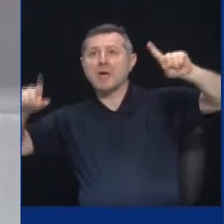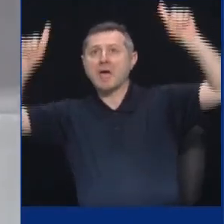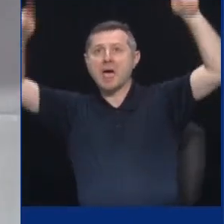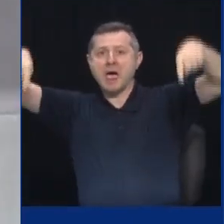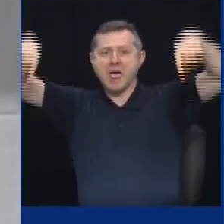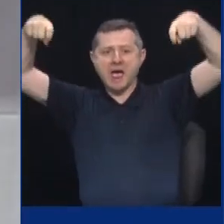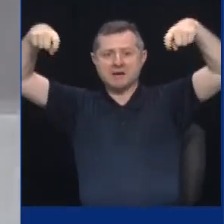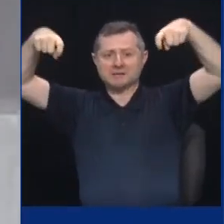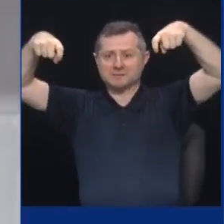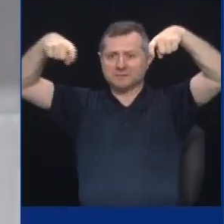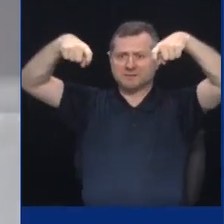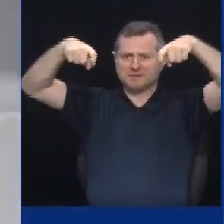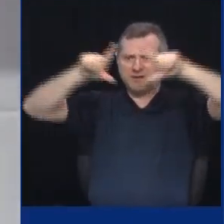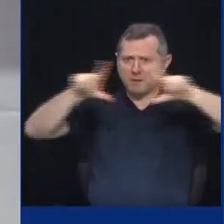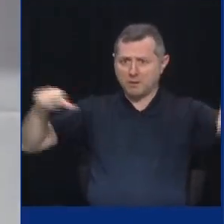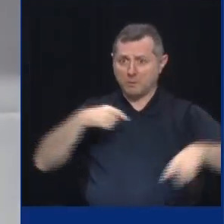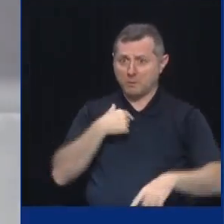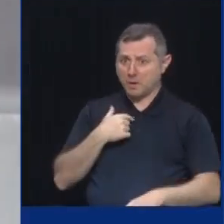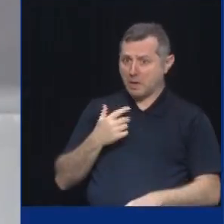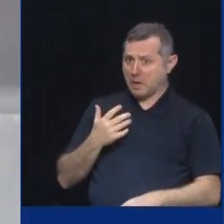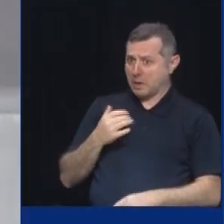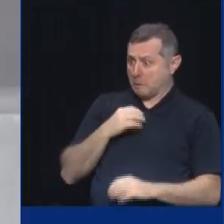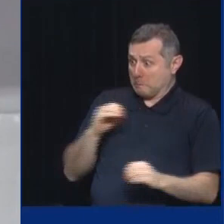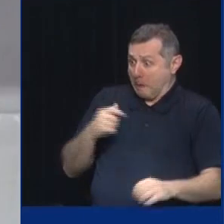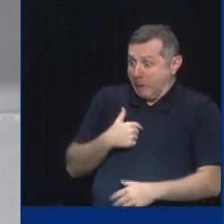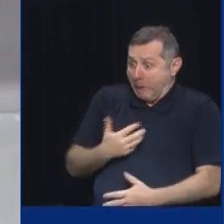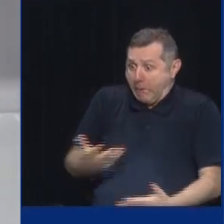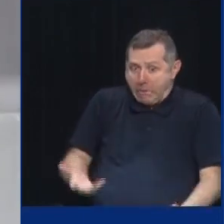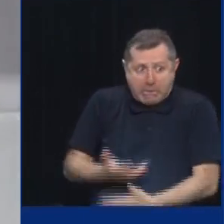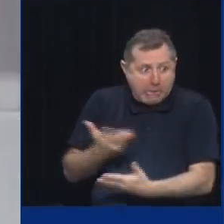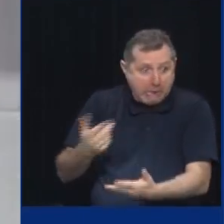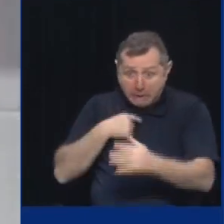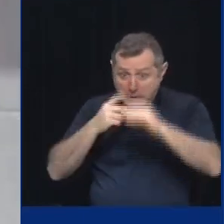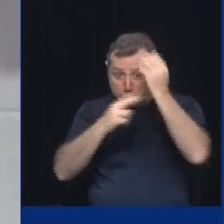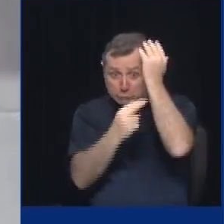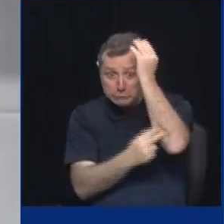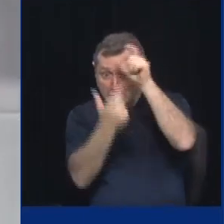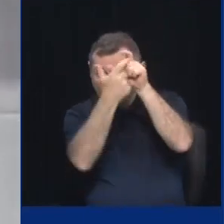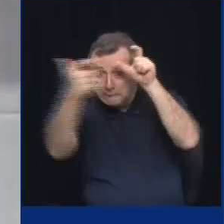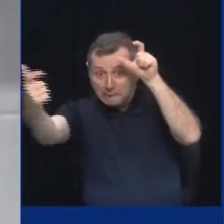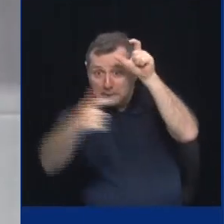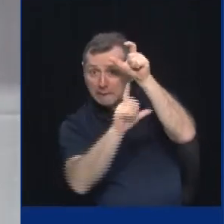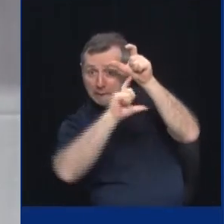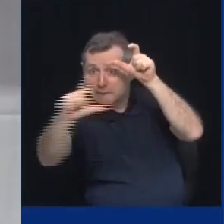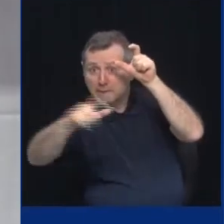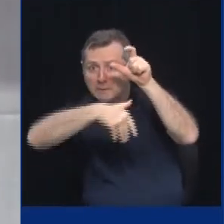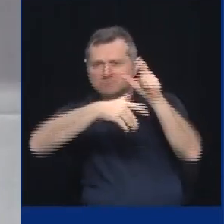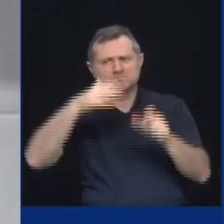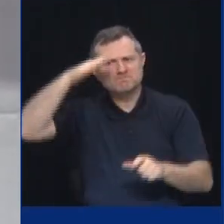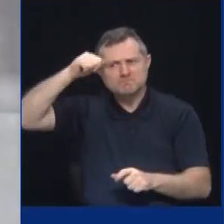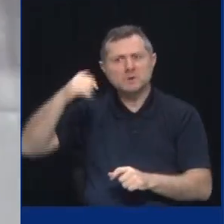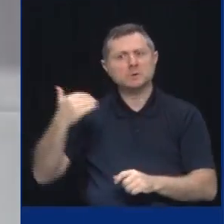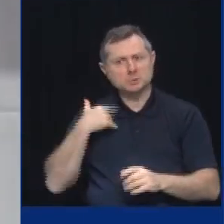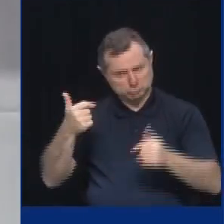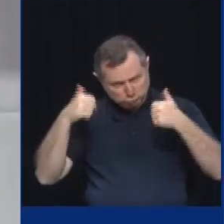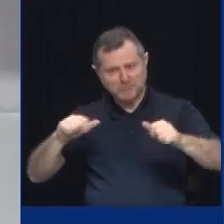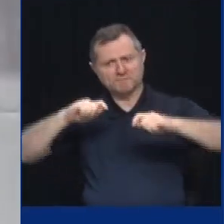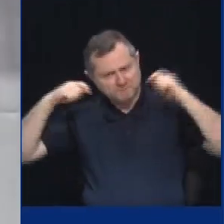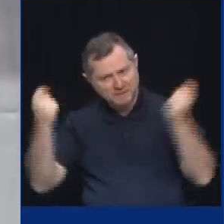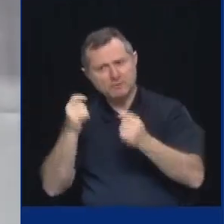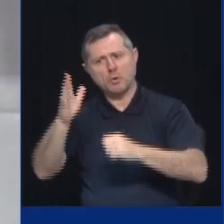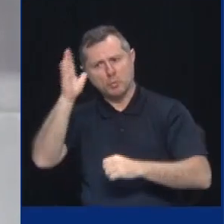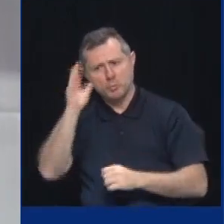said, I have no idea what the state policy is. But she was determined that Tribeca was going on and she was going to find a